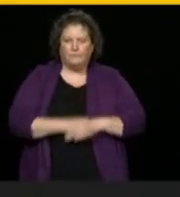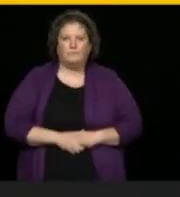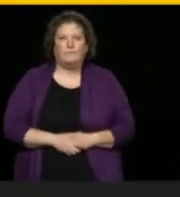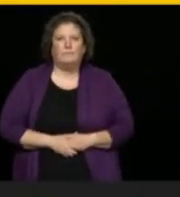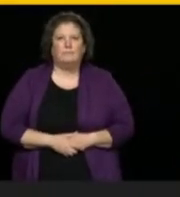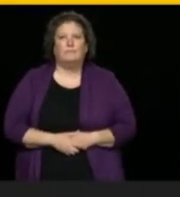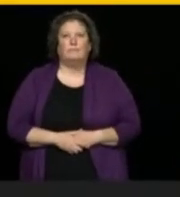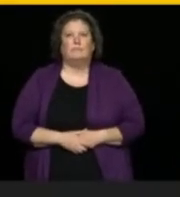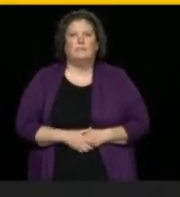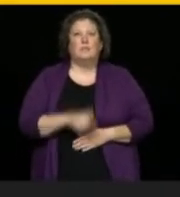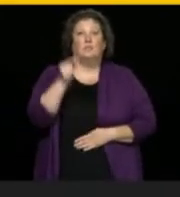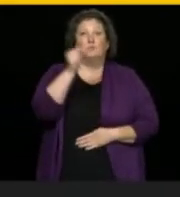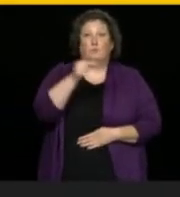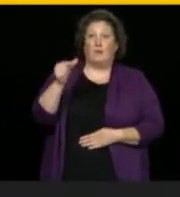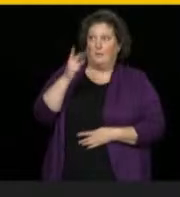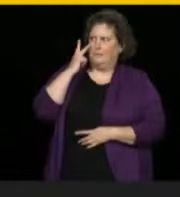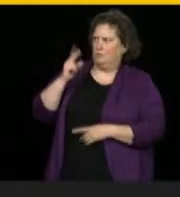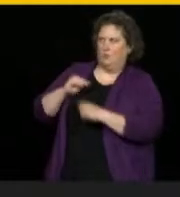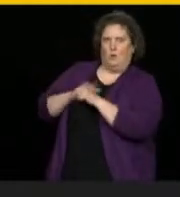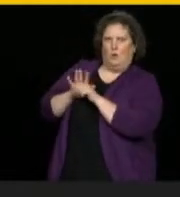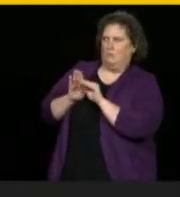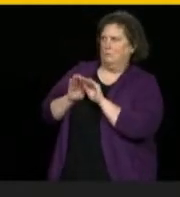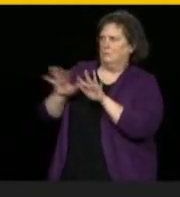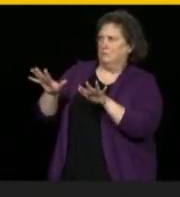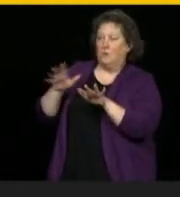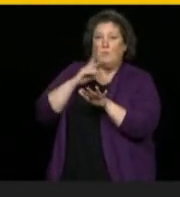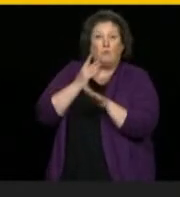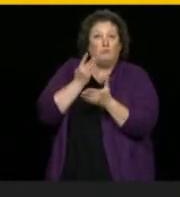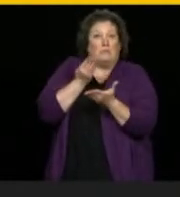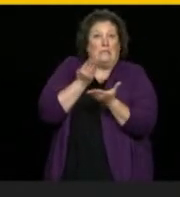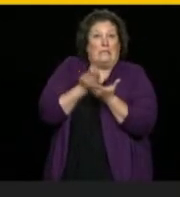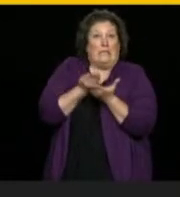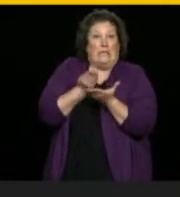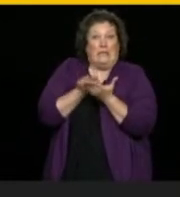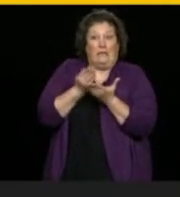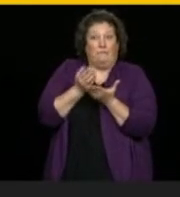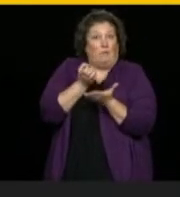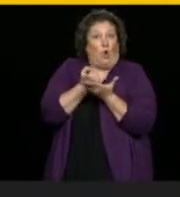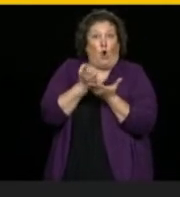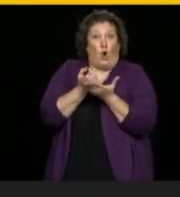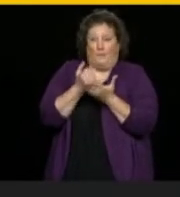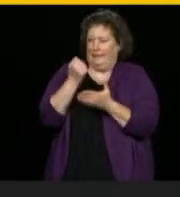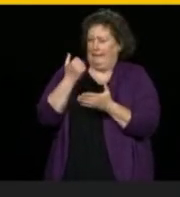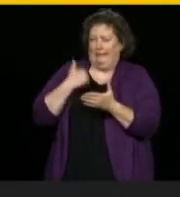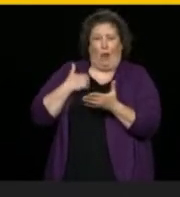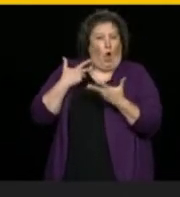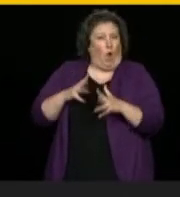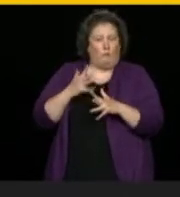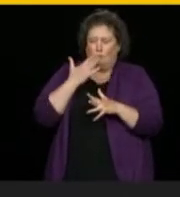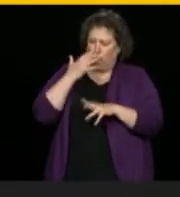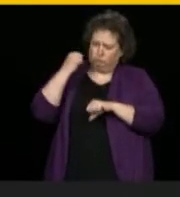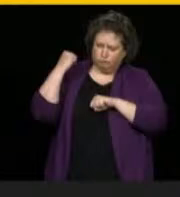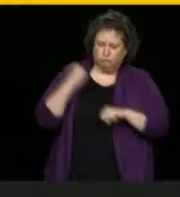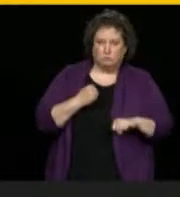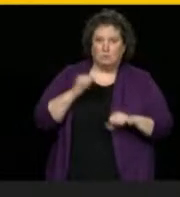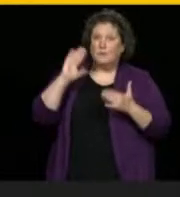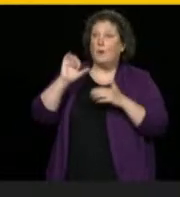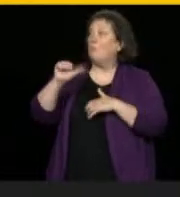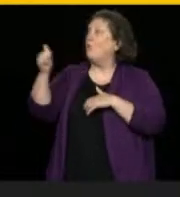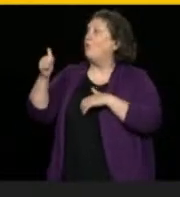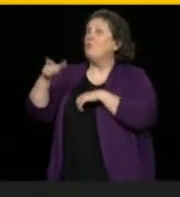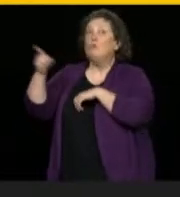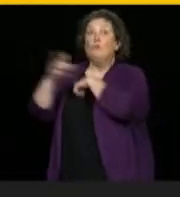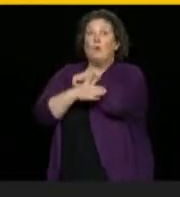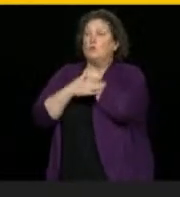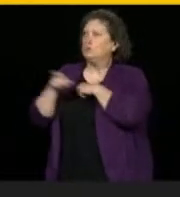better fiscal position than many of our allies around the world, which allows us to come through it in a